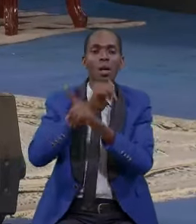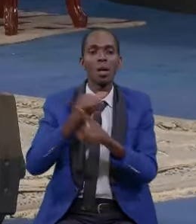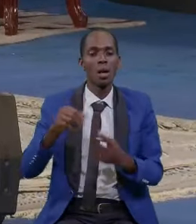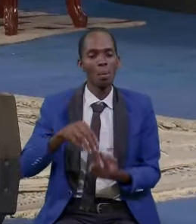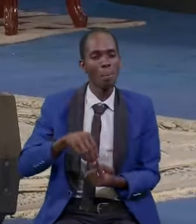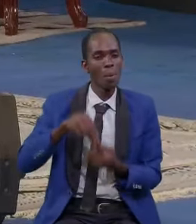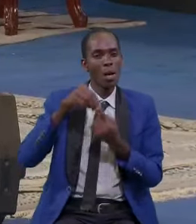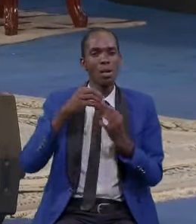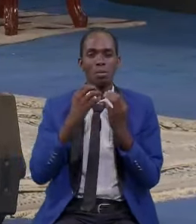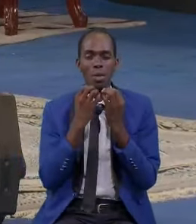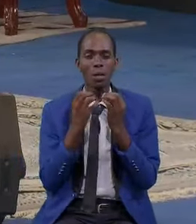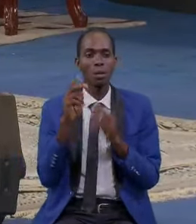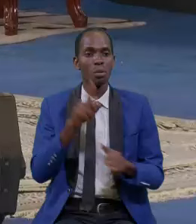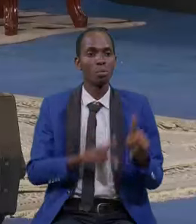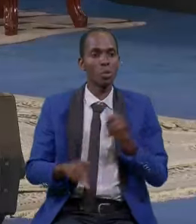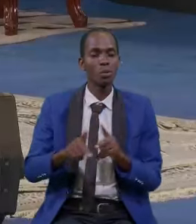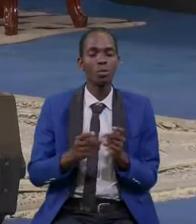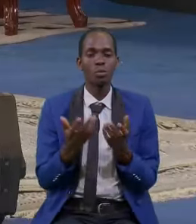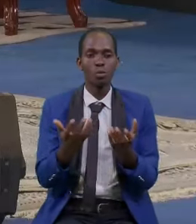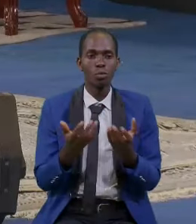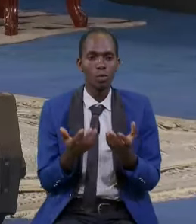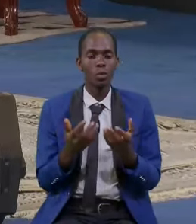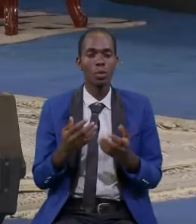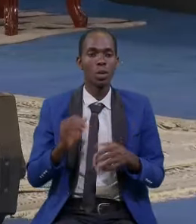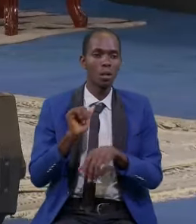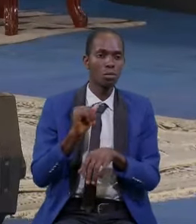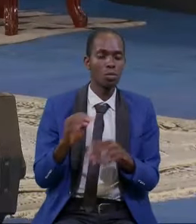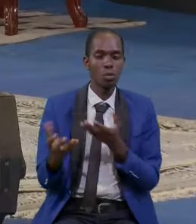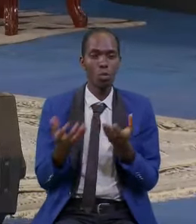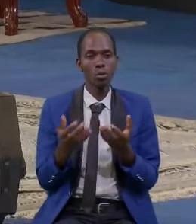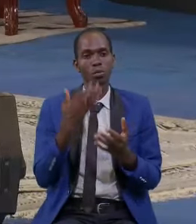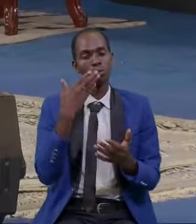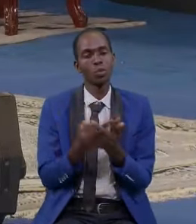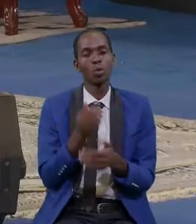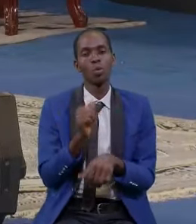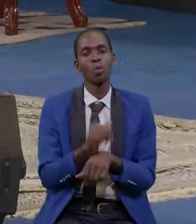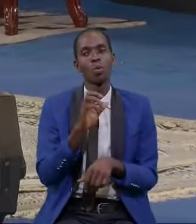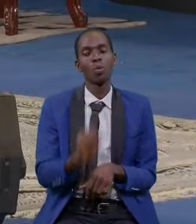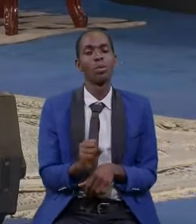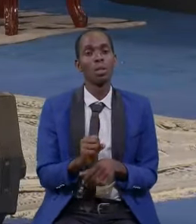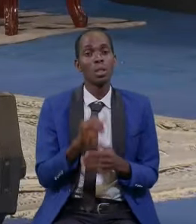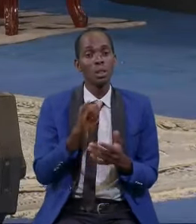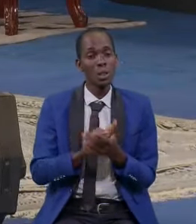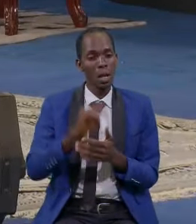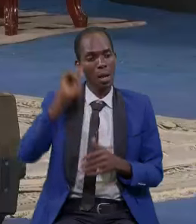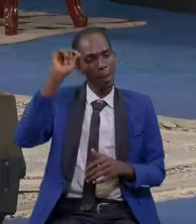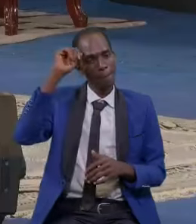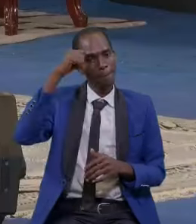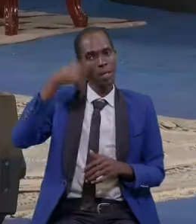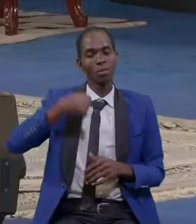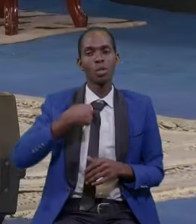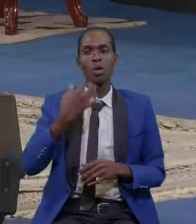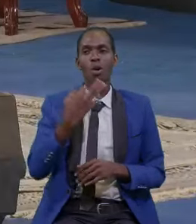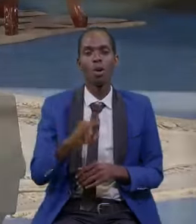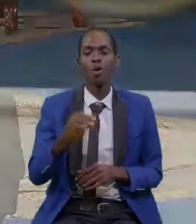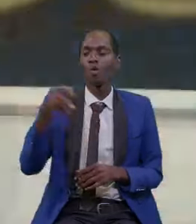zealous of good works. Peculiar people. That reminds me of Paul, who was Saul. When